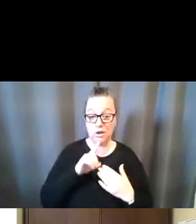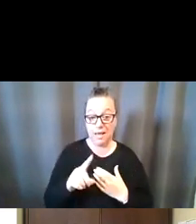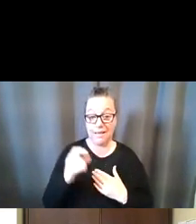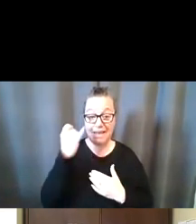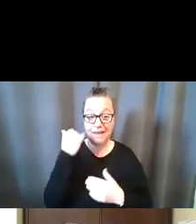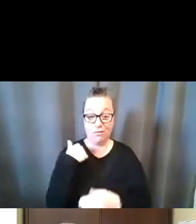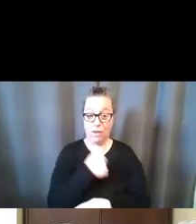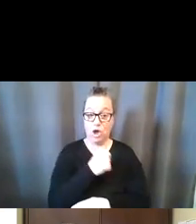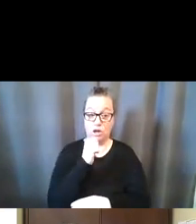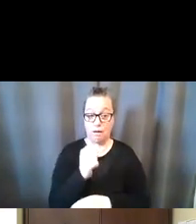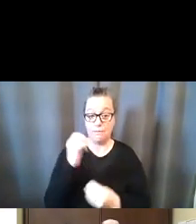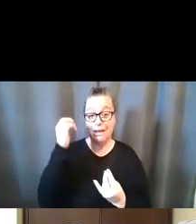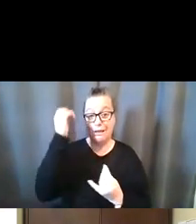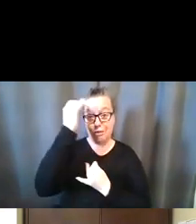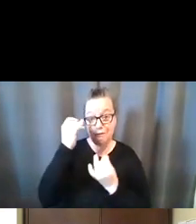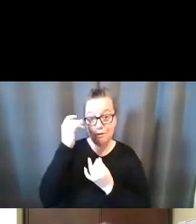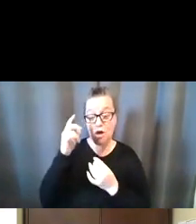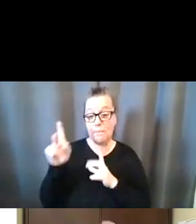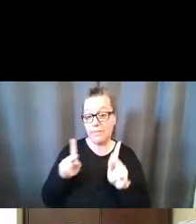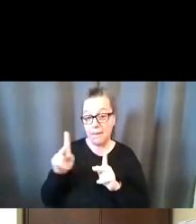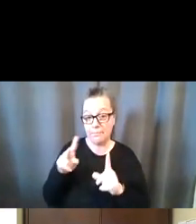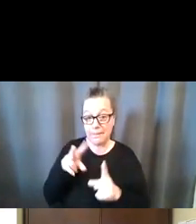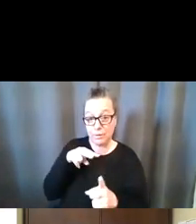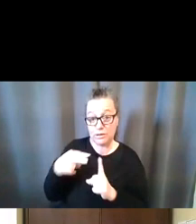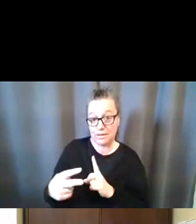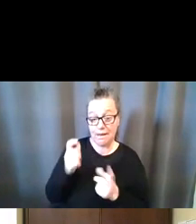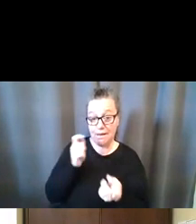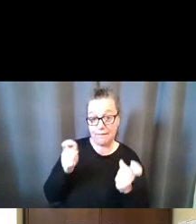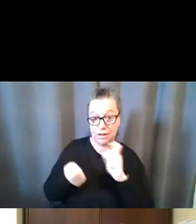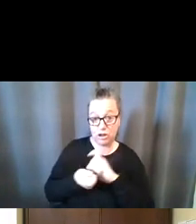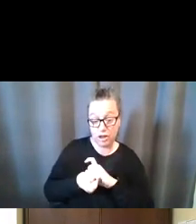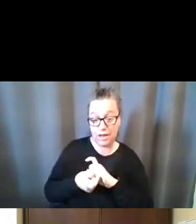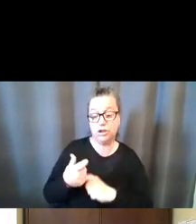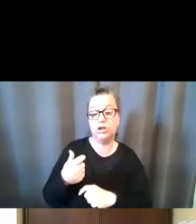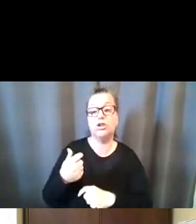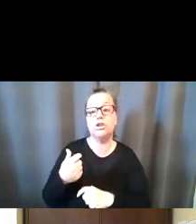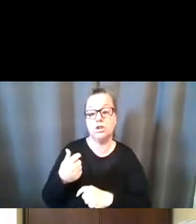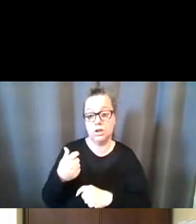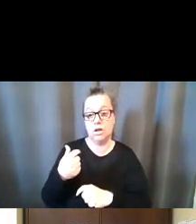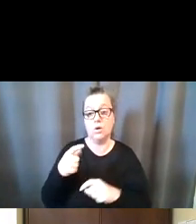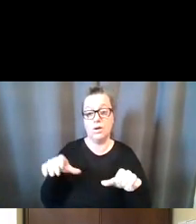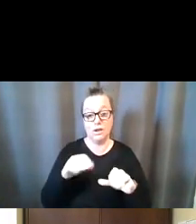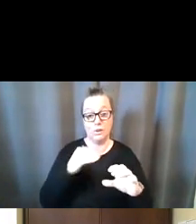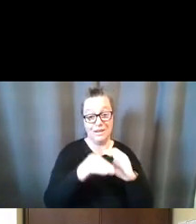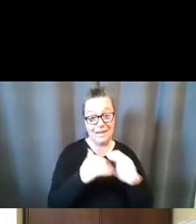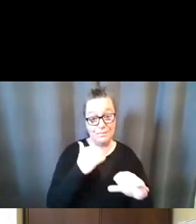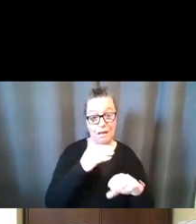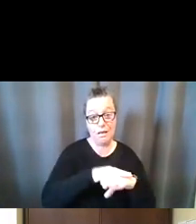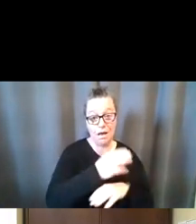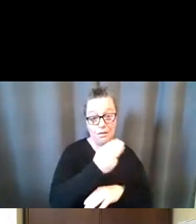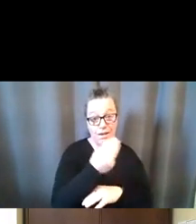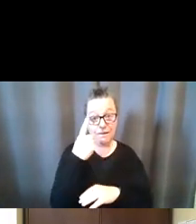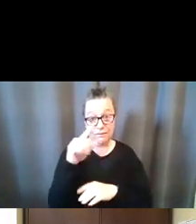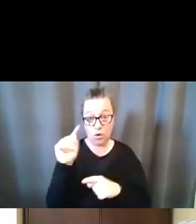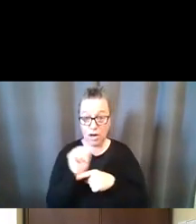are not being thoughtful about the people side of the change coin, we do an email on Monday, for training on Tuesday,